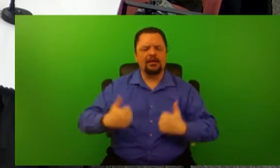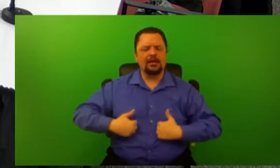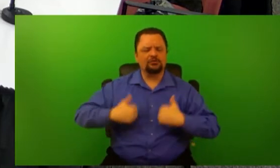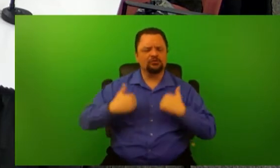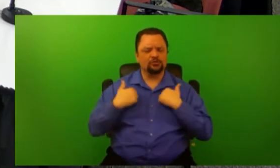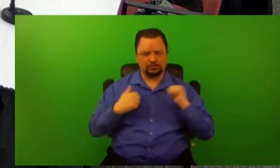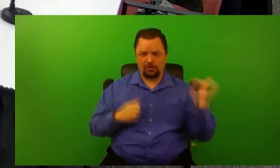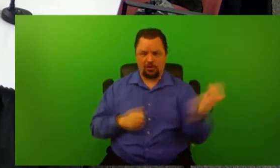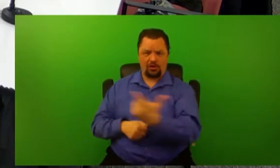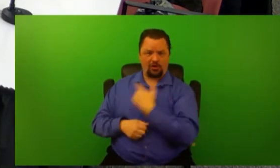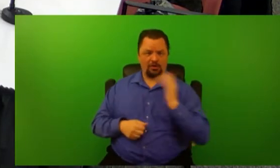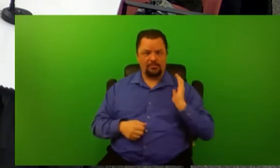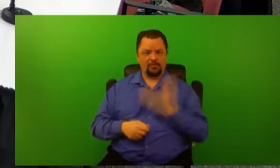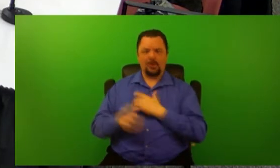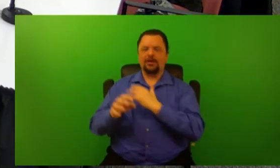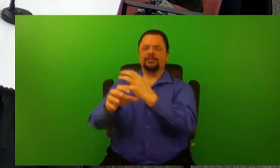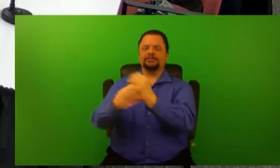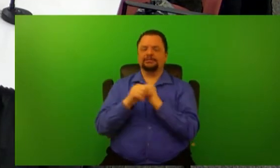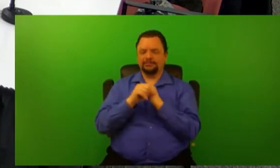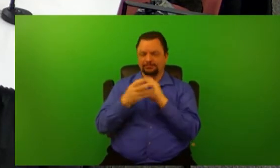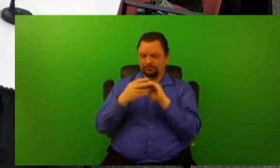receive that.